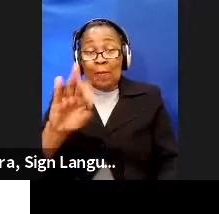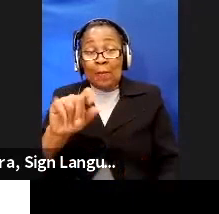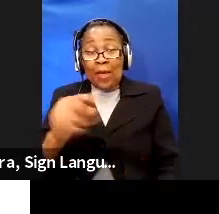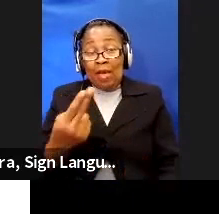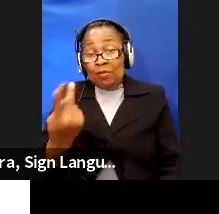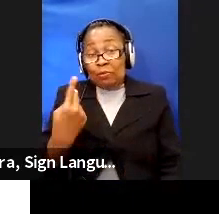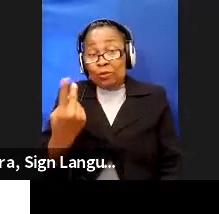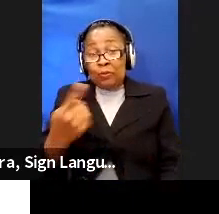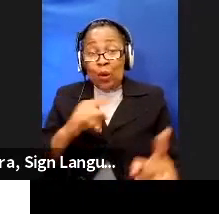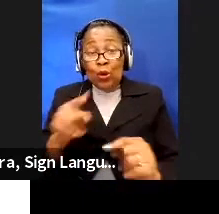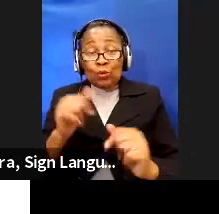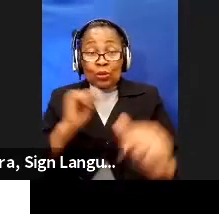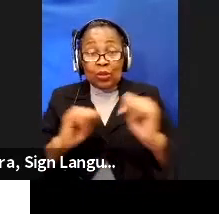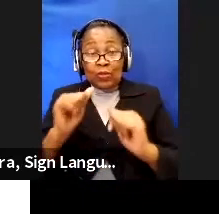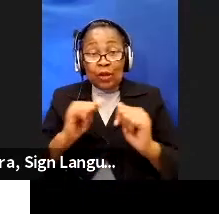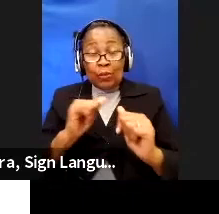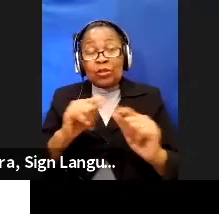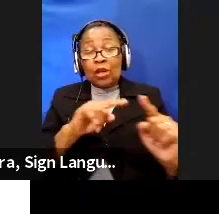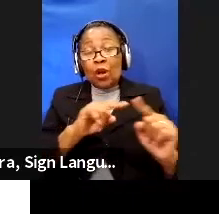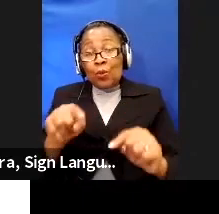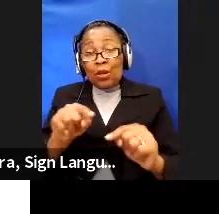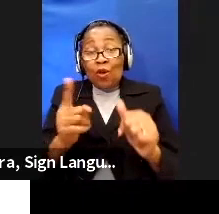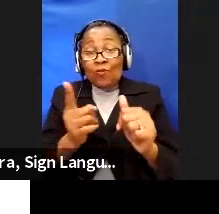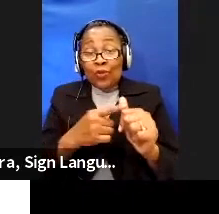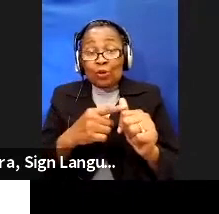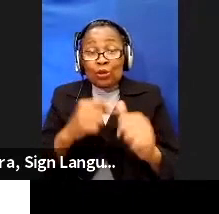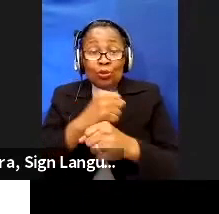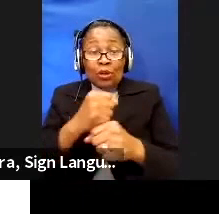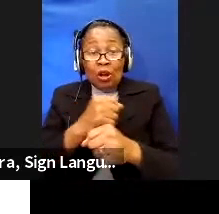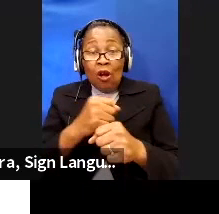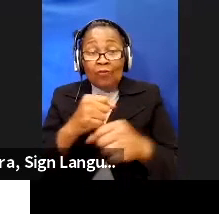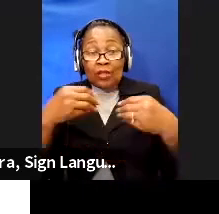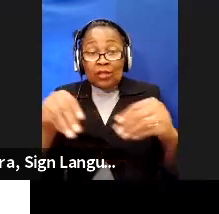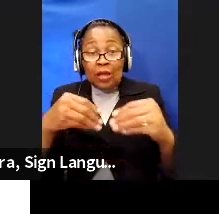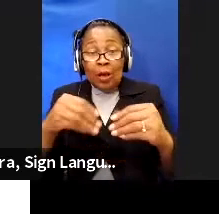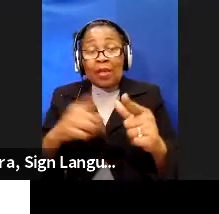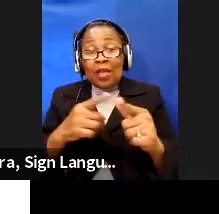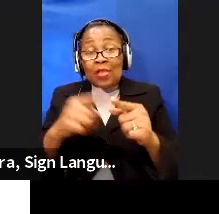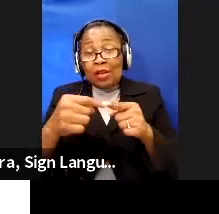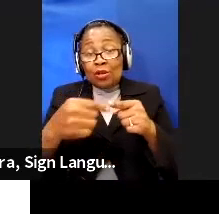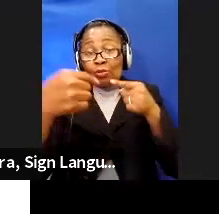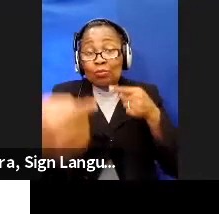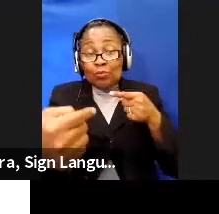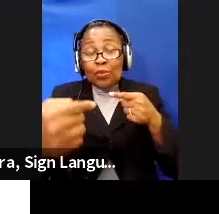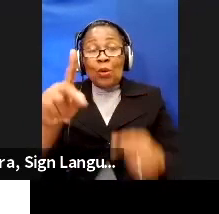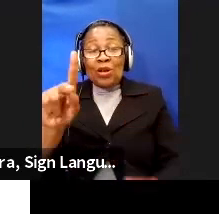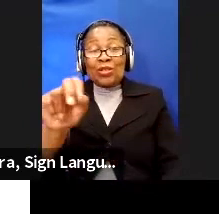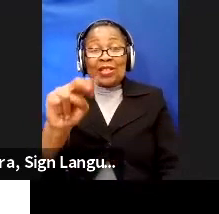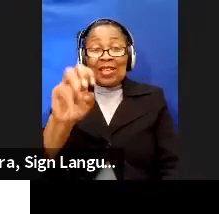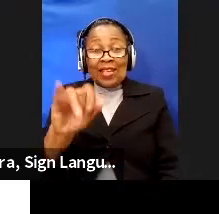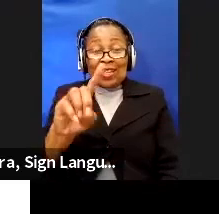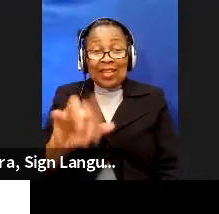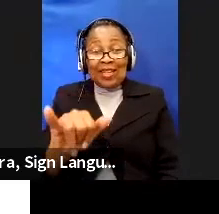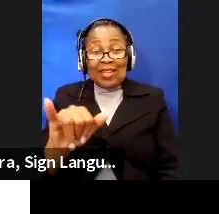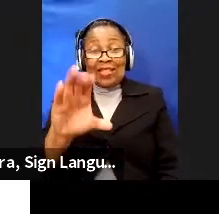when we do, we go first to a little coffee shop and we get some coffee. And then we cross the street to go to the Kennedy Center. And when we cross the street to the Kennedy